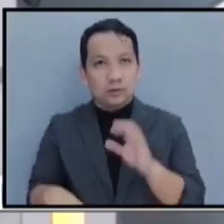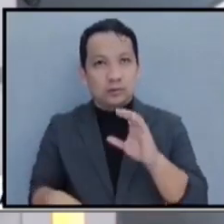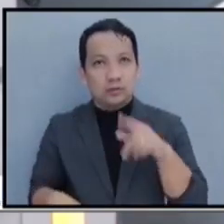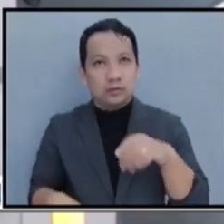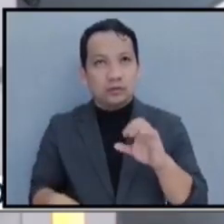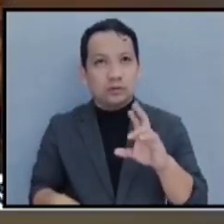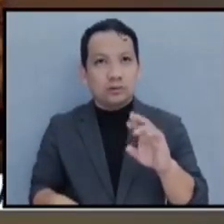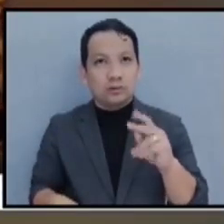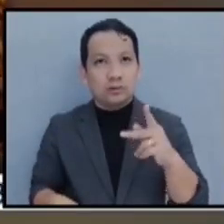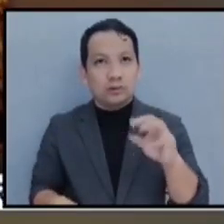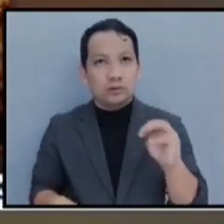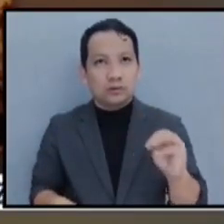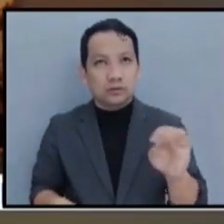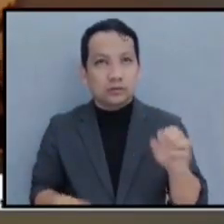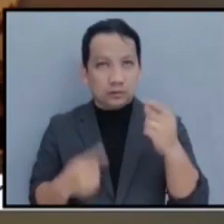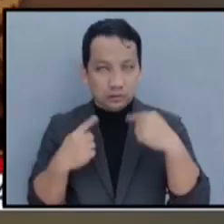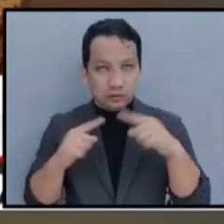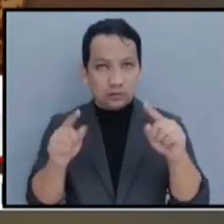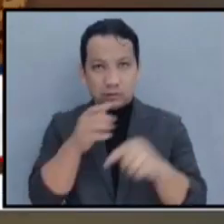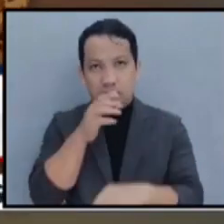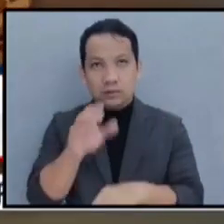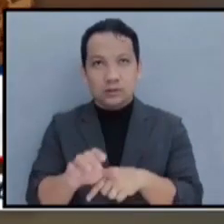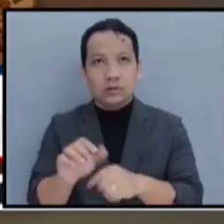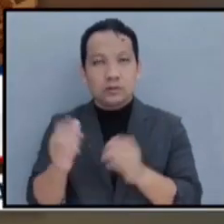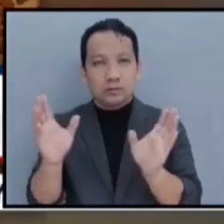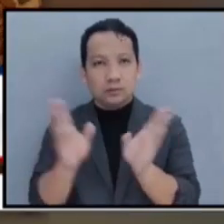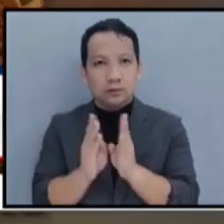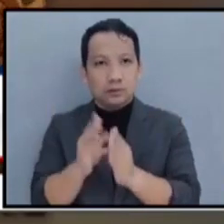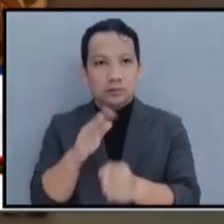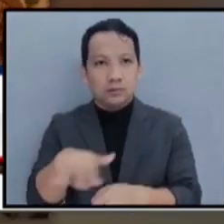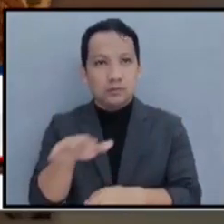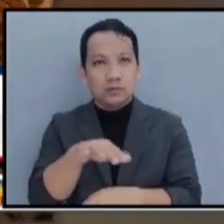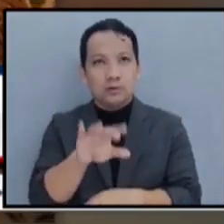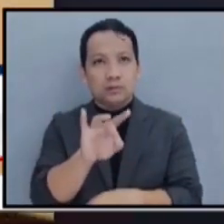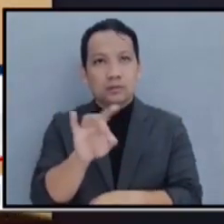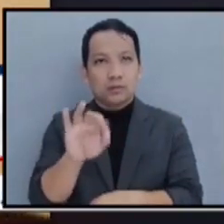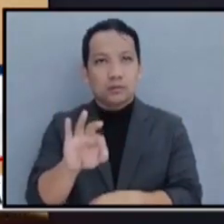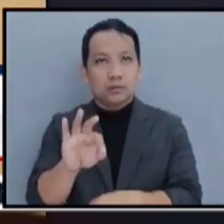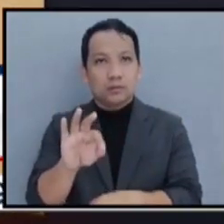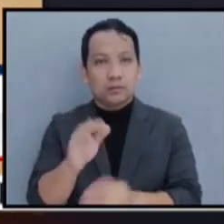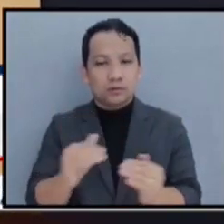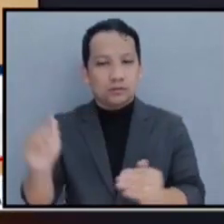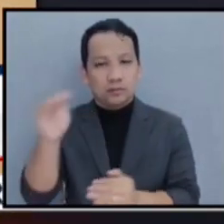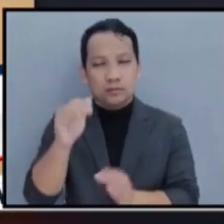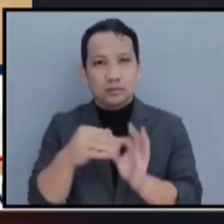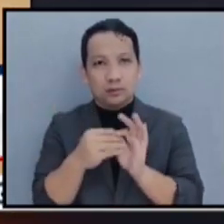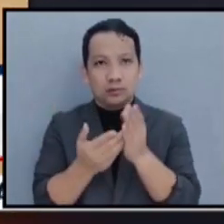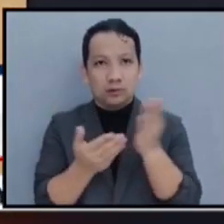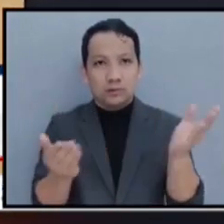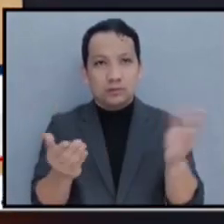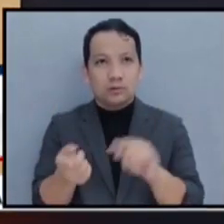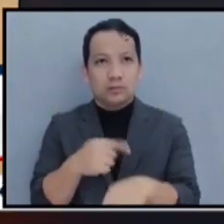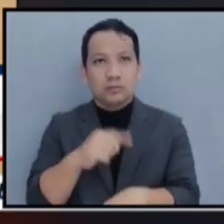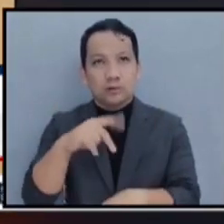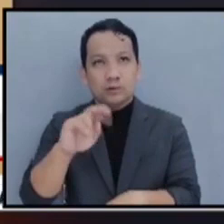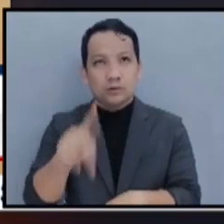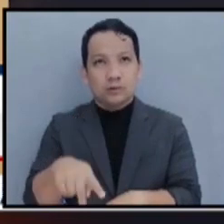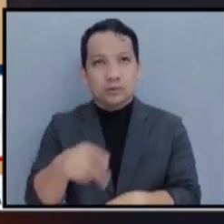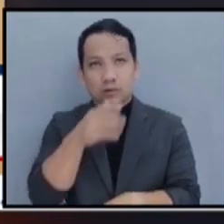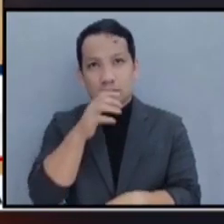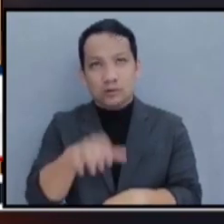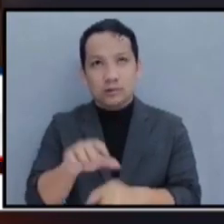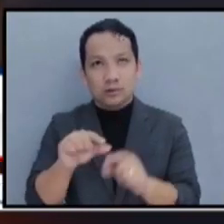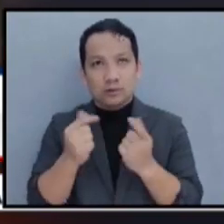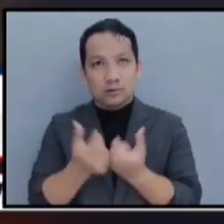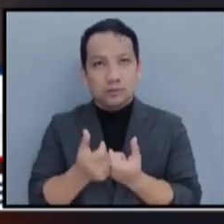ng idinaos na command conference na dinaluhan ng 89 na top-level officials mula sa PNP Command Group, Directorial